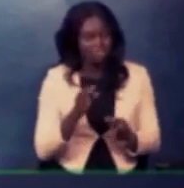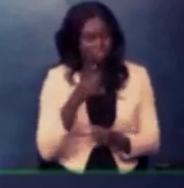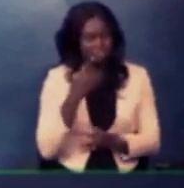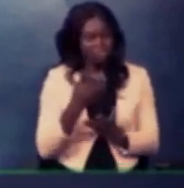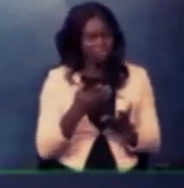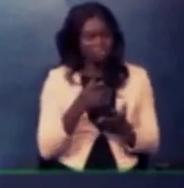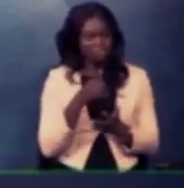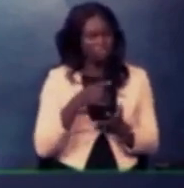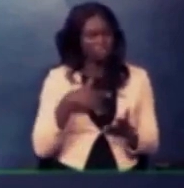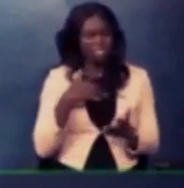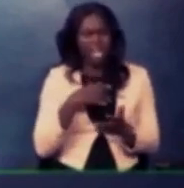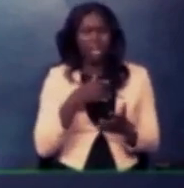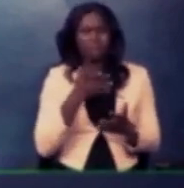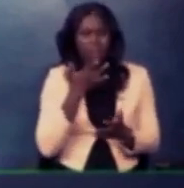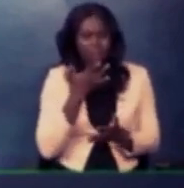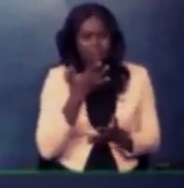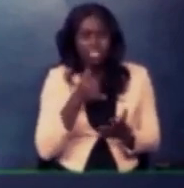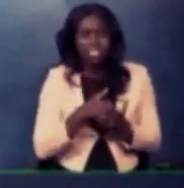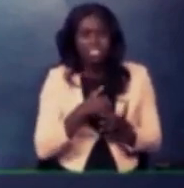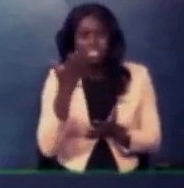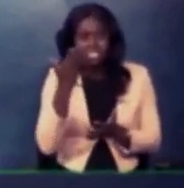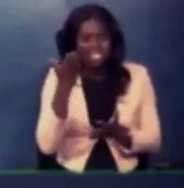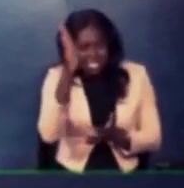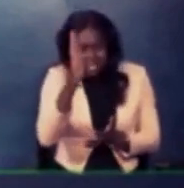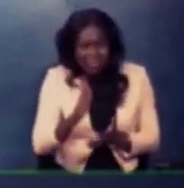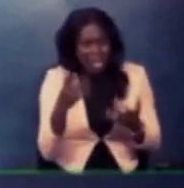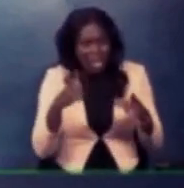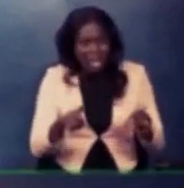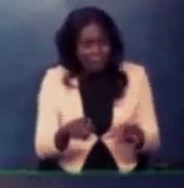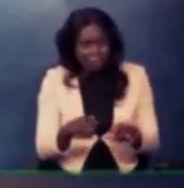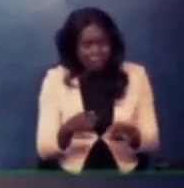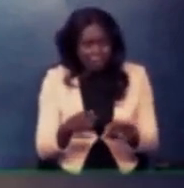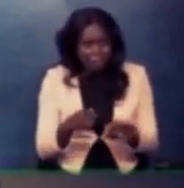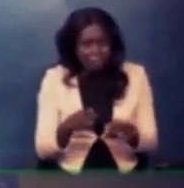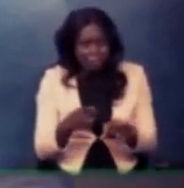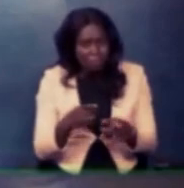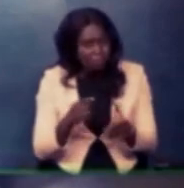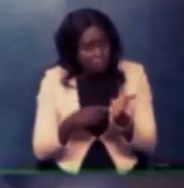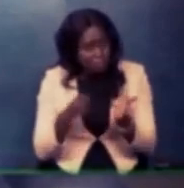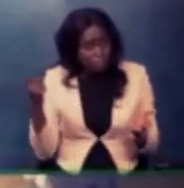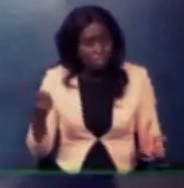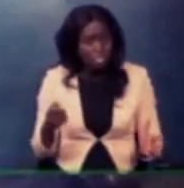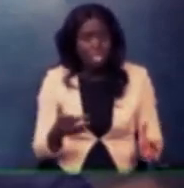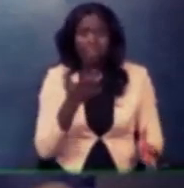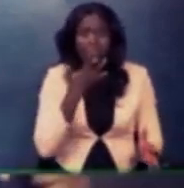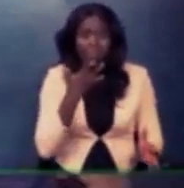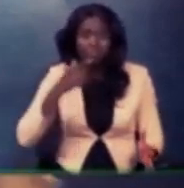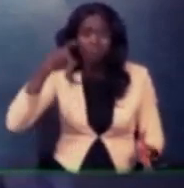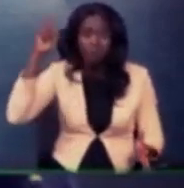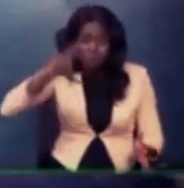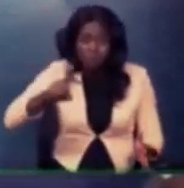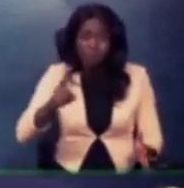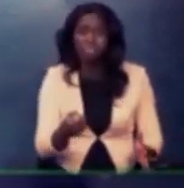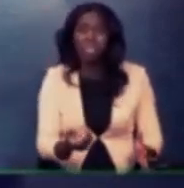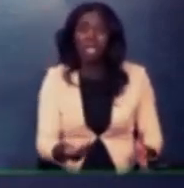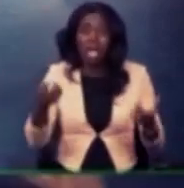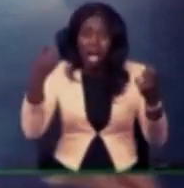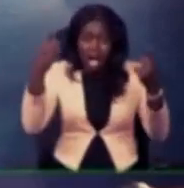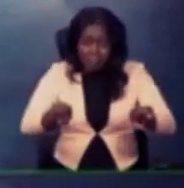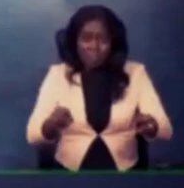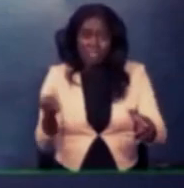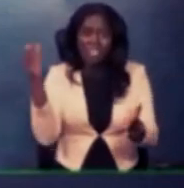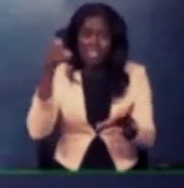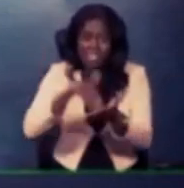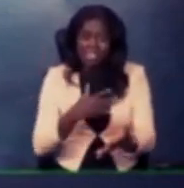happens once. If it happens once, that is breakthrough and not favor. Favor must reoccur again, regardless the